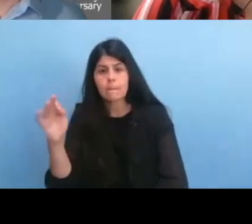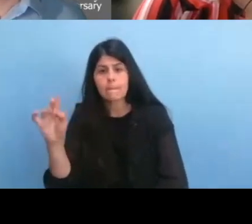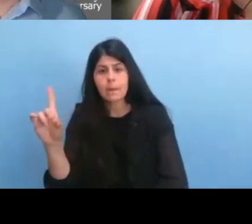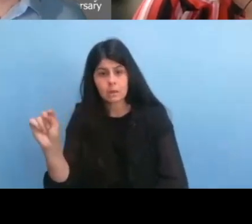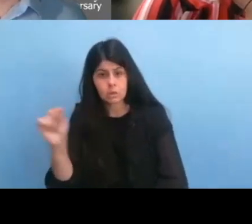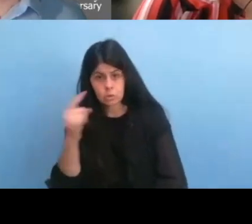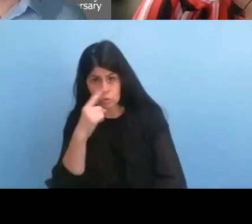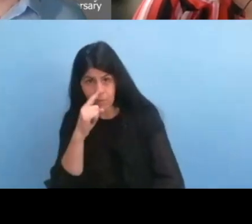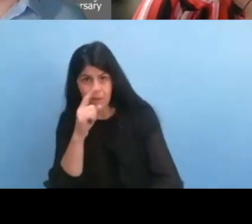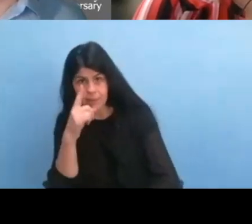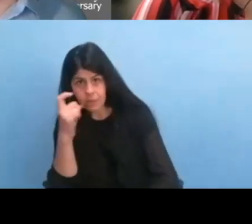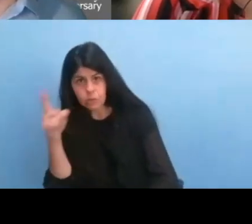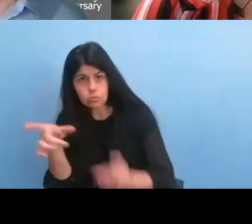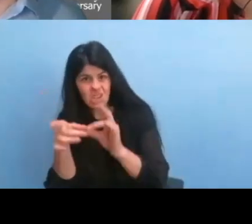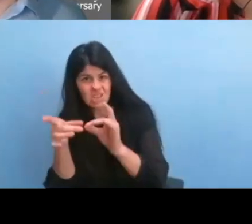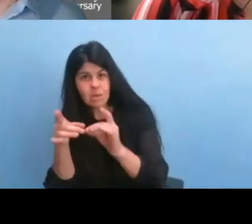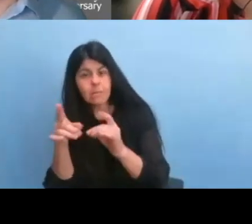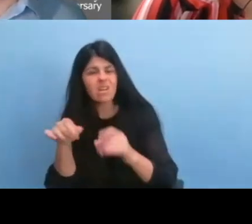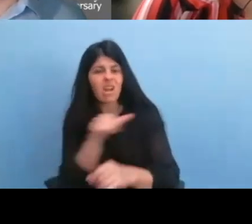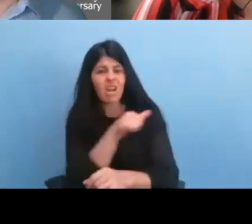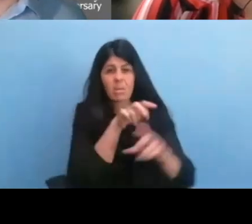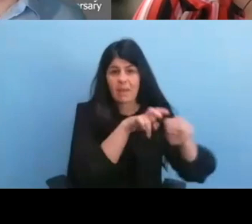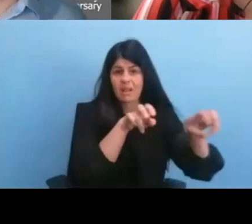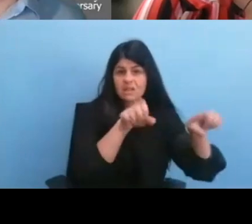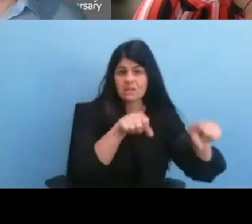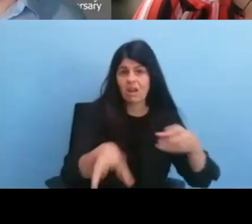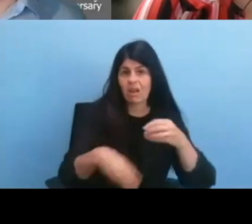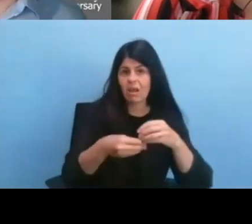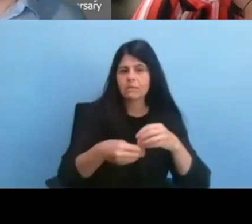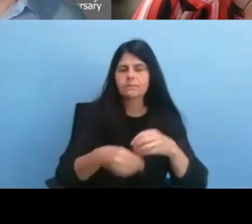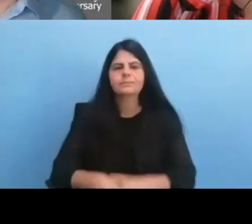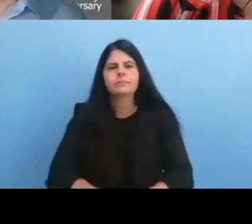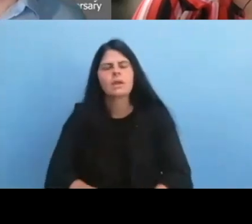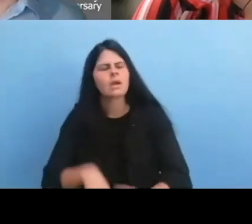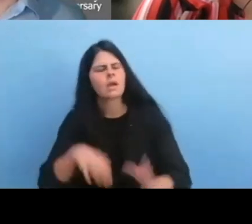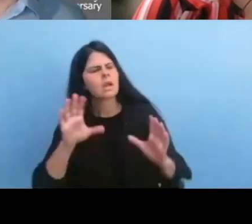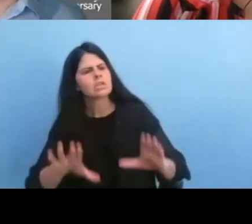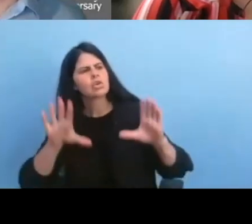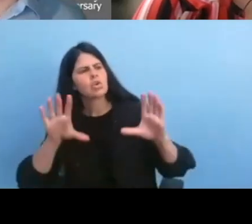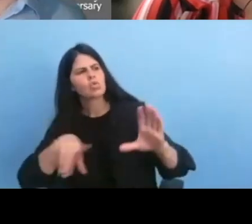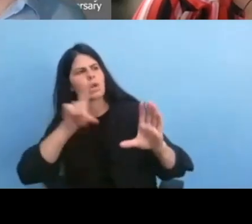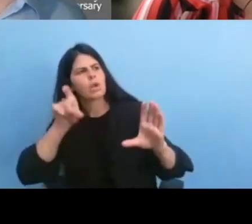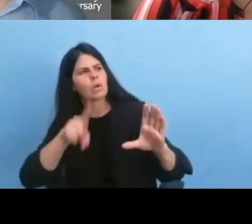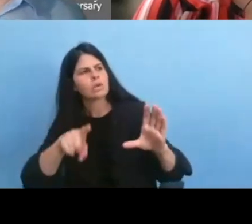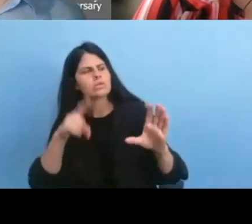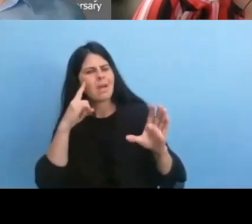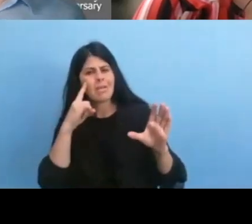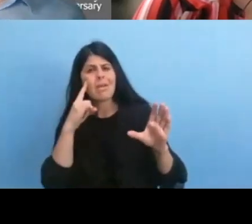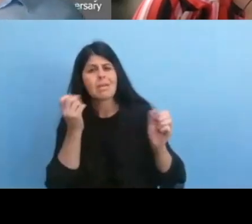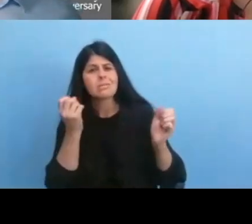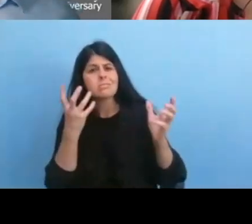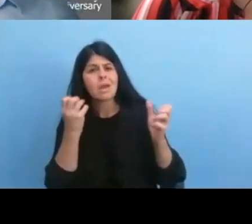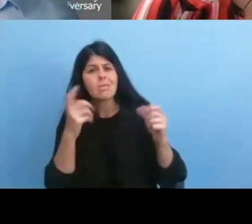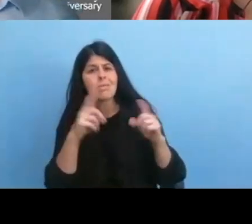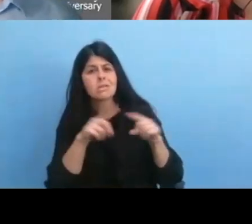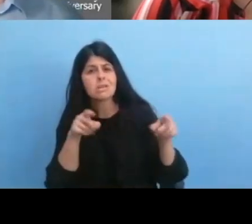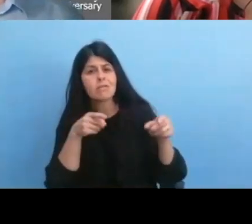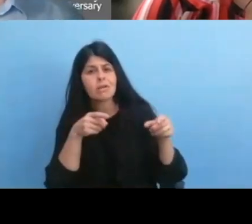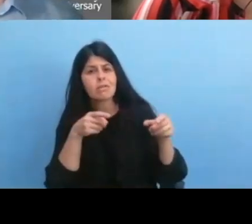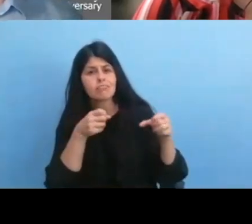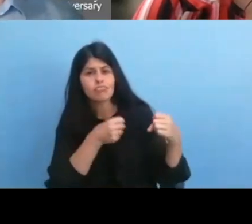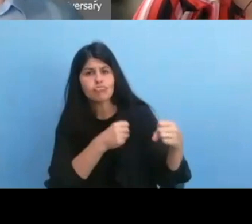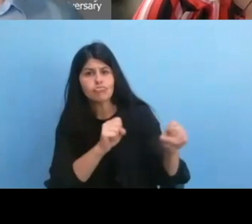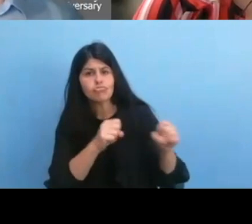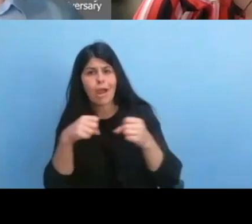That's a great question. And I definitely don't have, I think there are probably a lot of different strategies. I think the